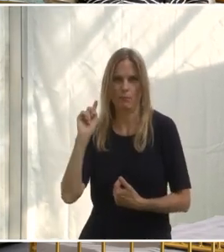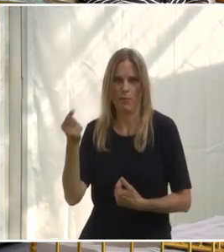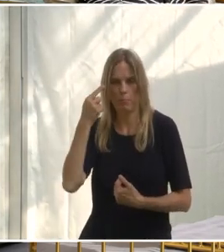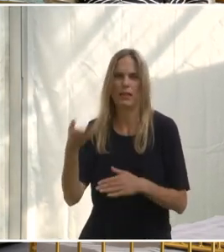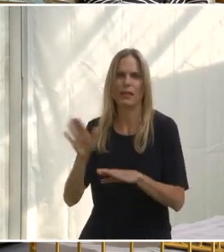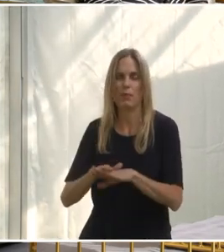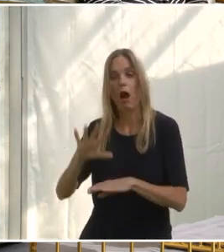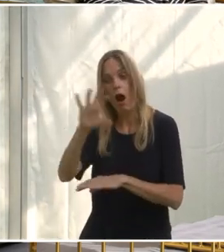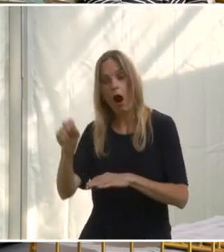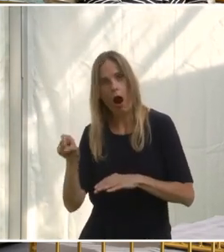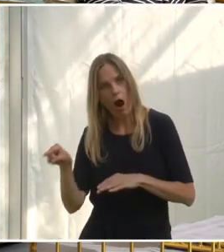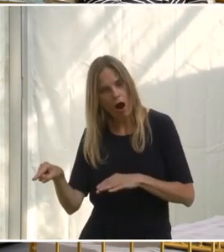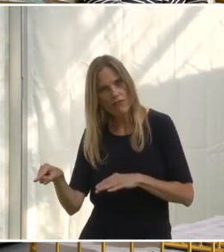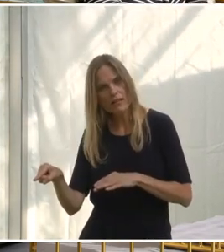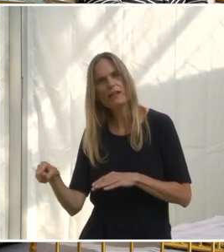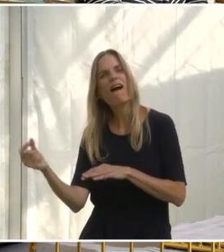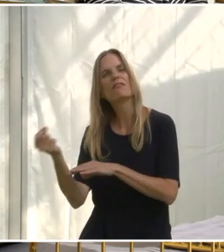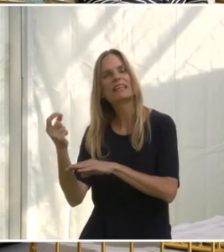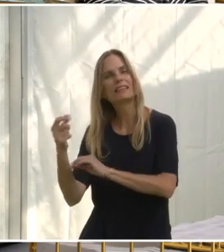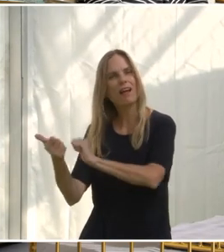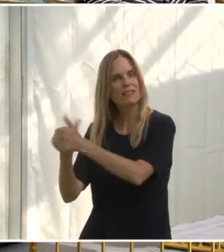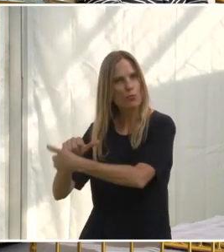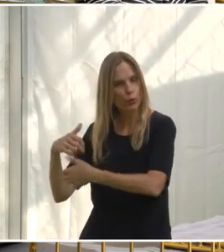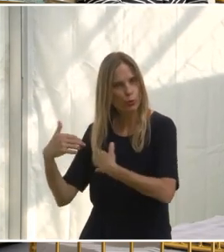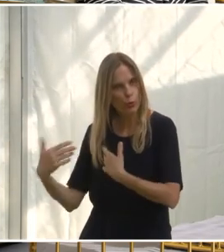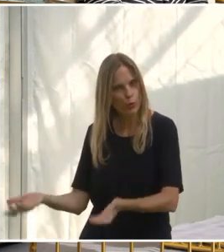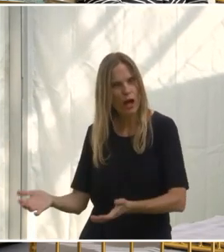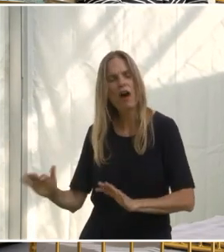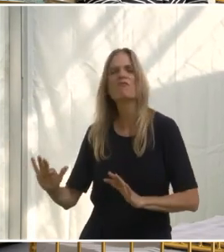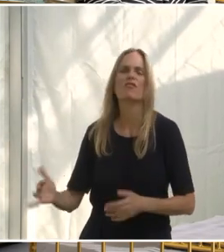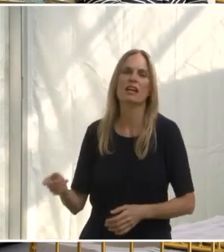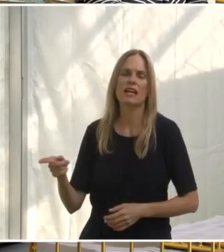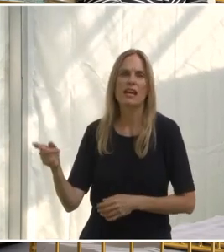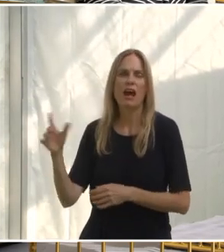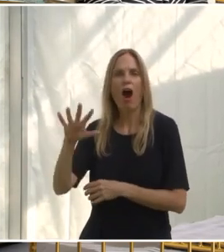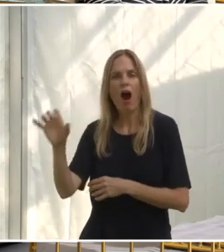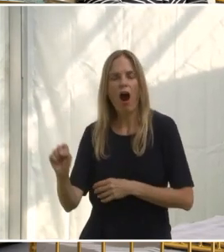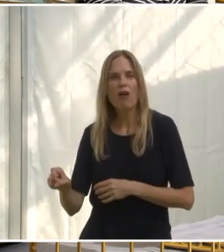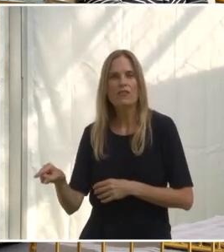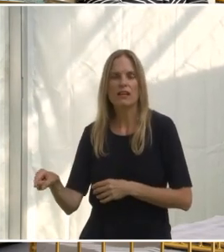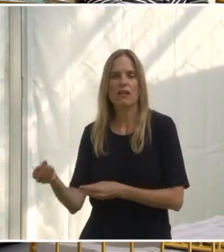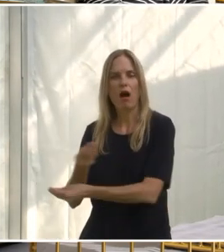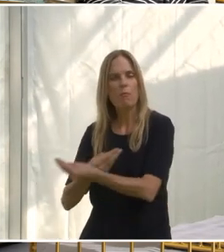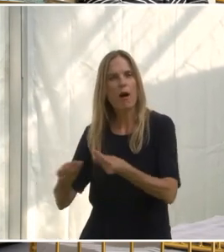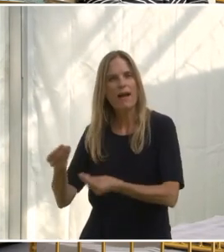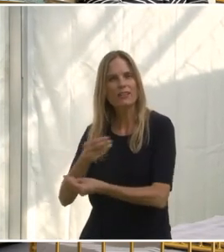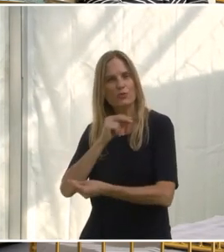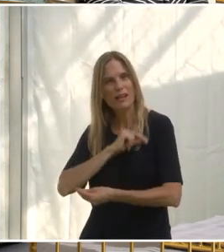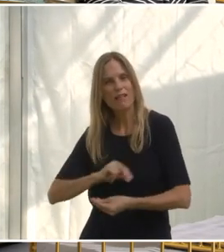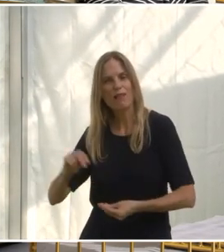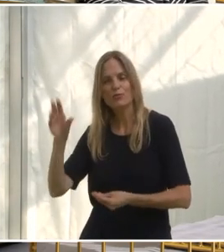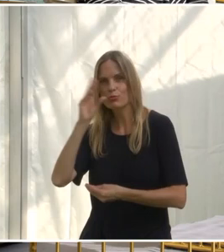Africa digitalizes and how well they are able to, you know, take economic benefits out of